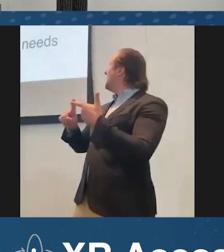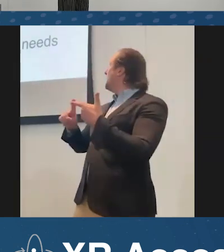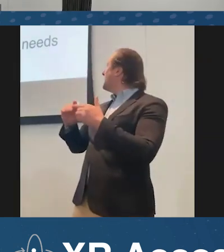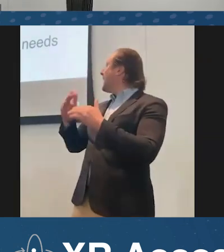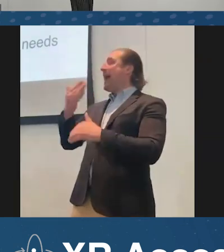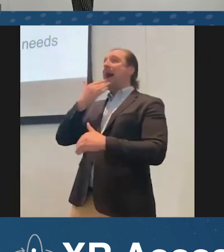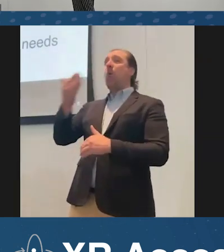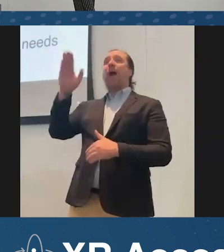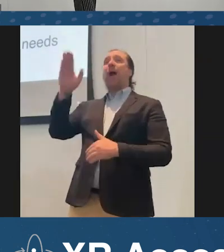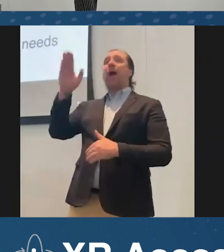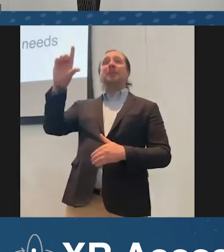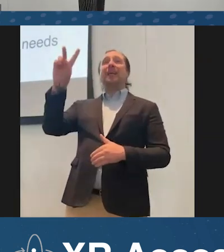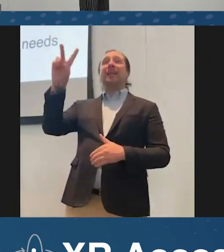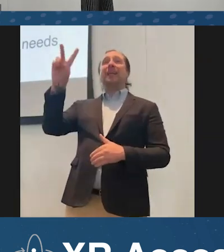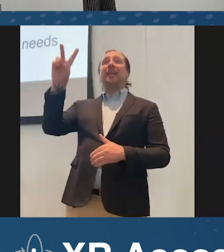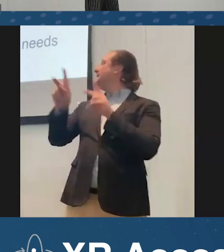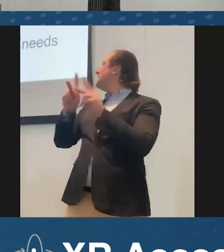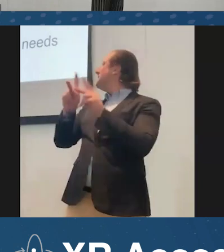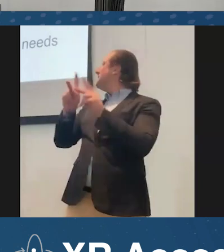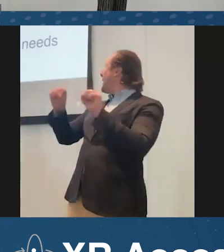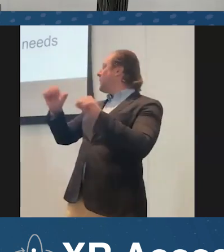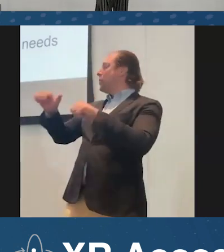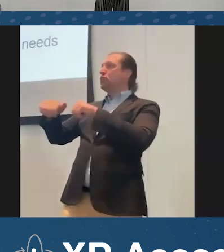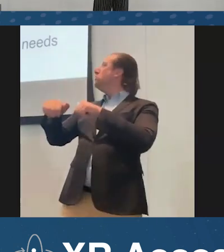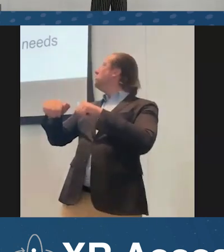Okay, so now it's my turn to talk.